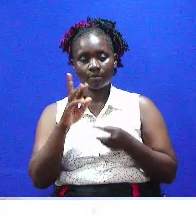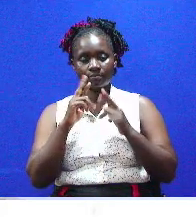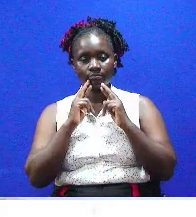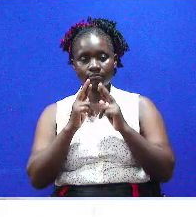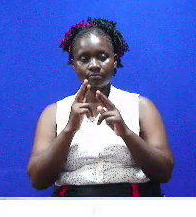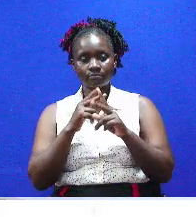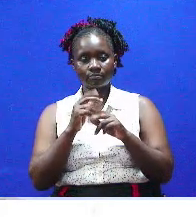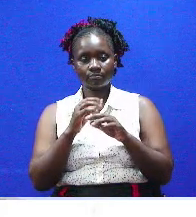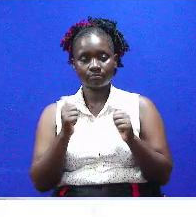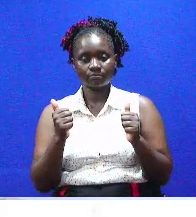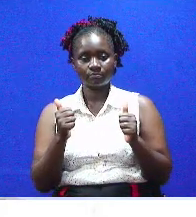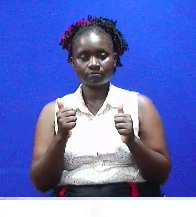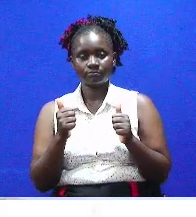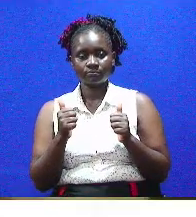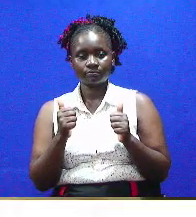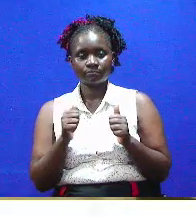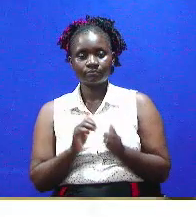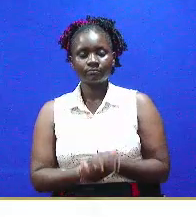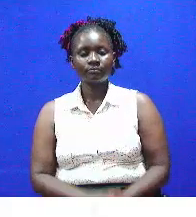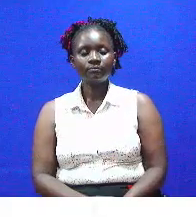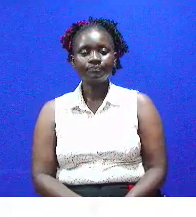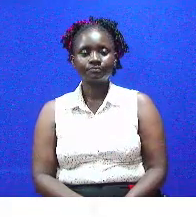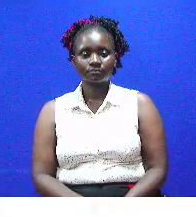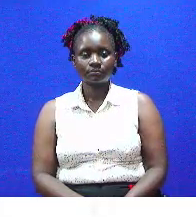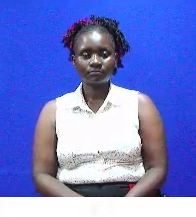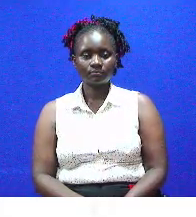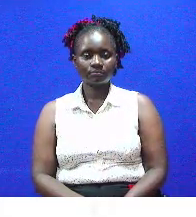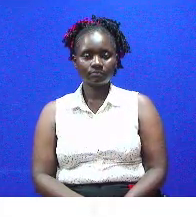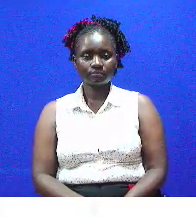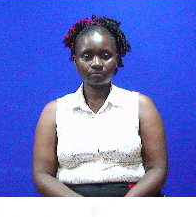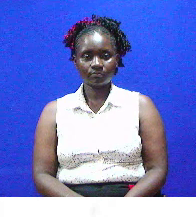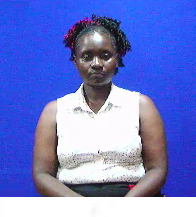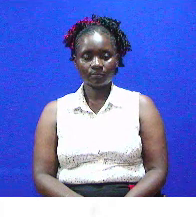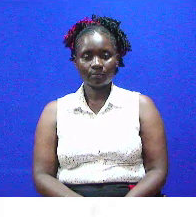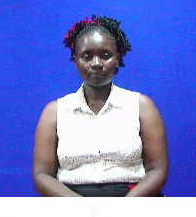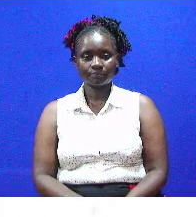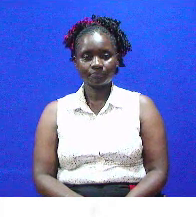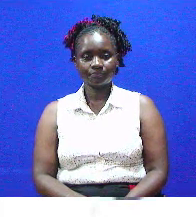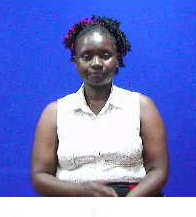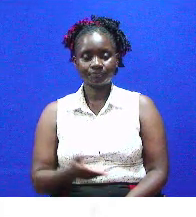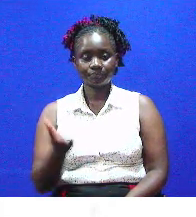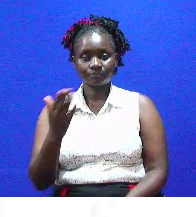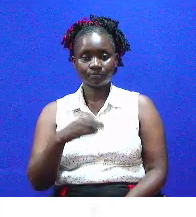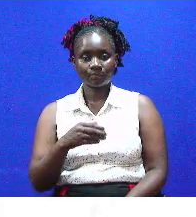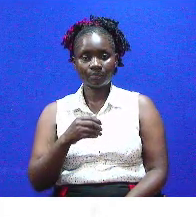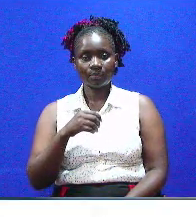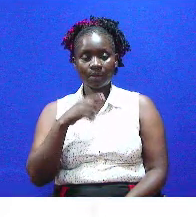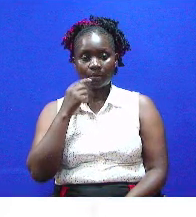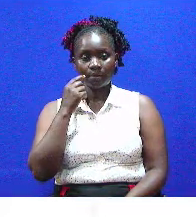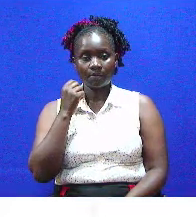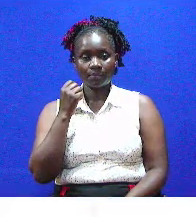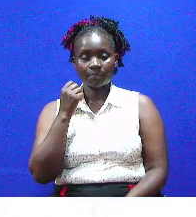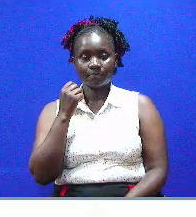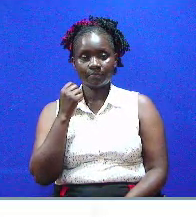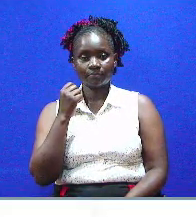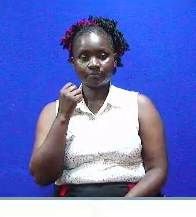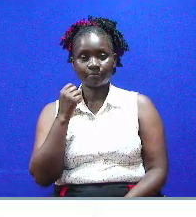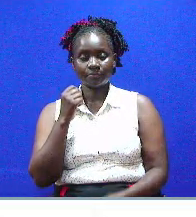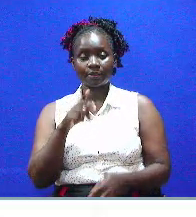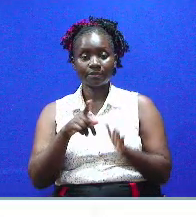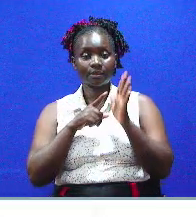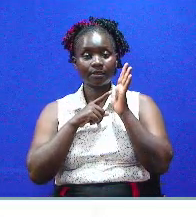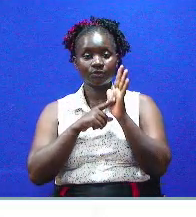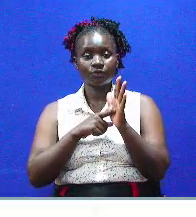oru asinchira yobikirano left echelon formation zikivusha moshi mweupe angani ishara ya usalama